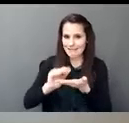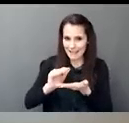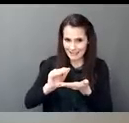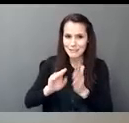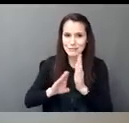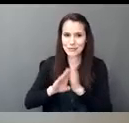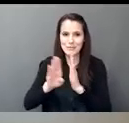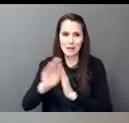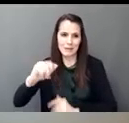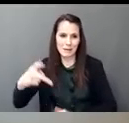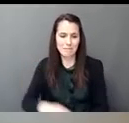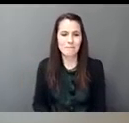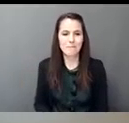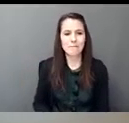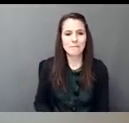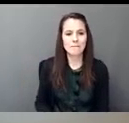app.